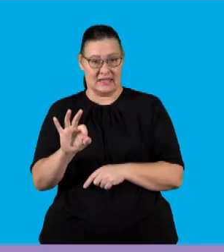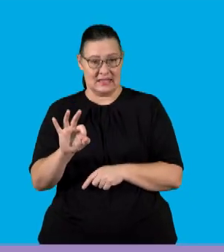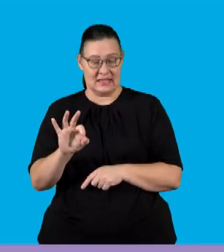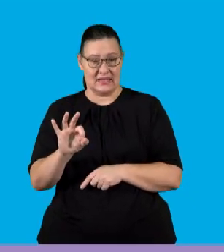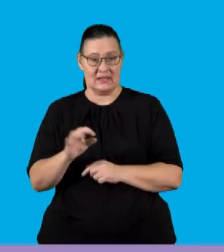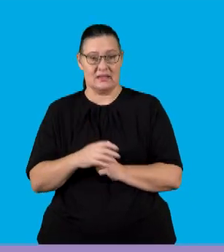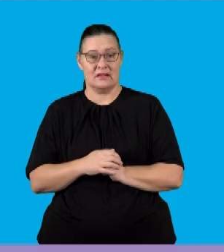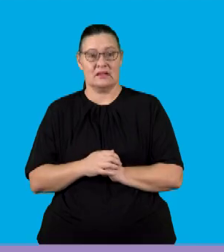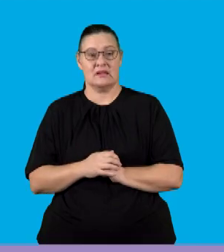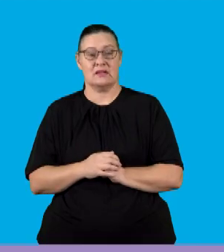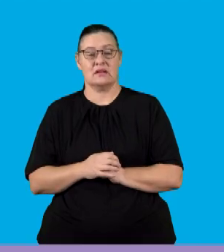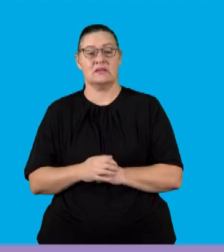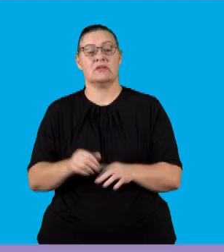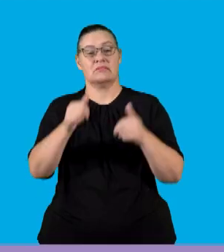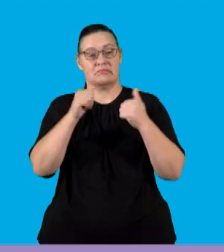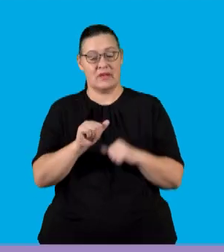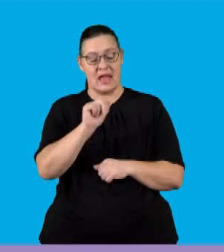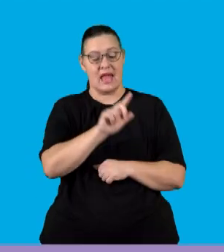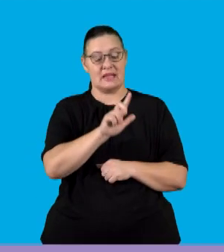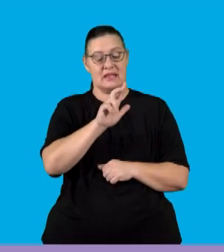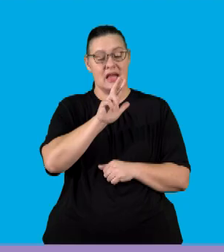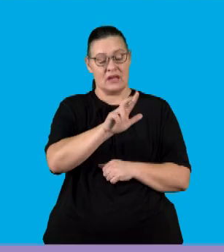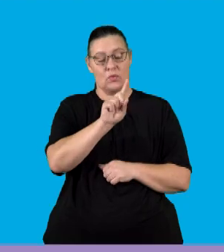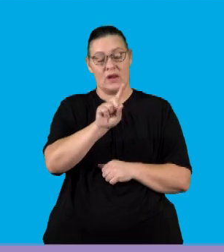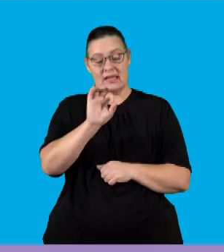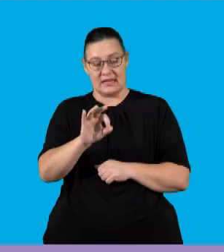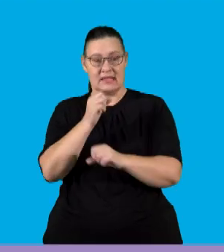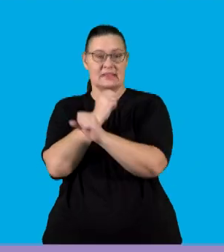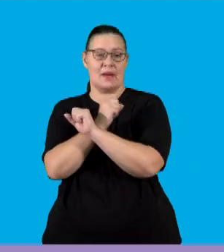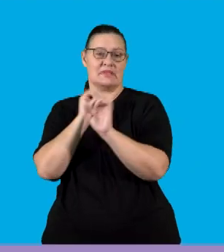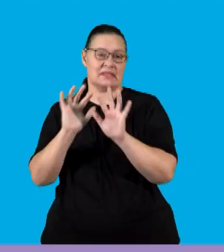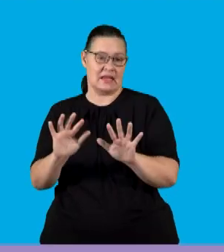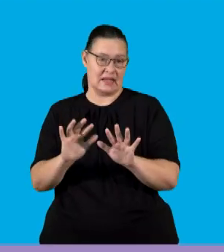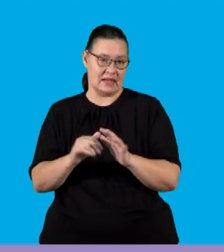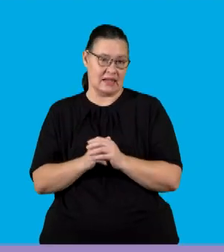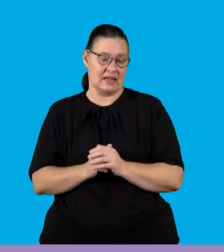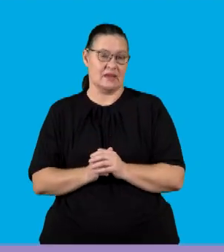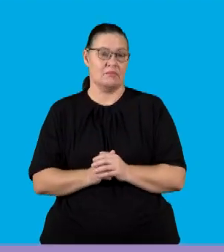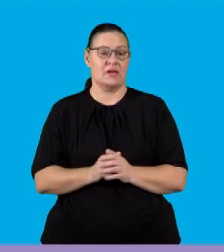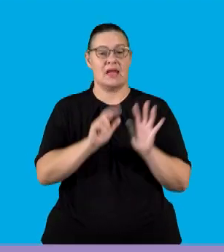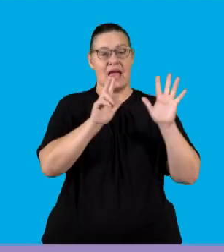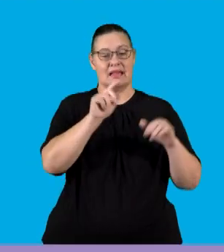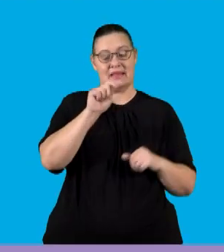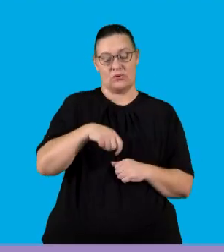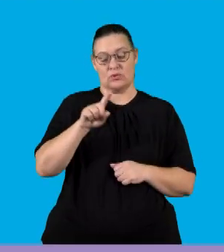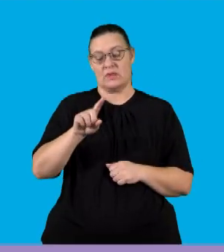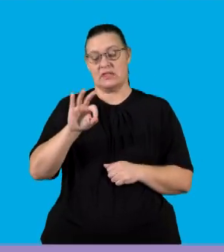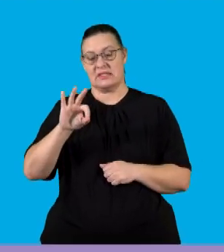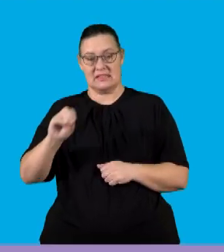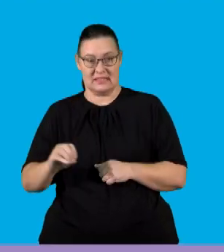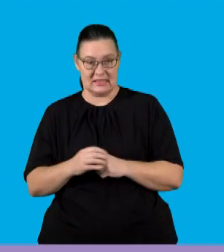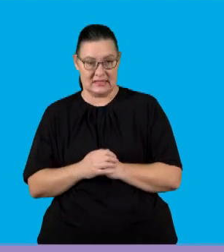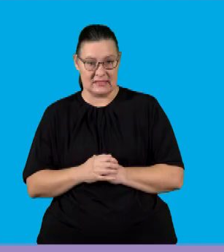813. Now we're going to take that 813 and we are going to multiply it by 10, and that is going to give us an answer